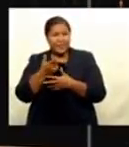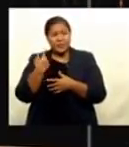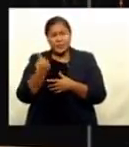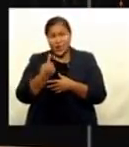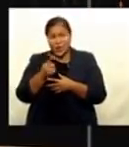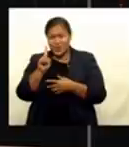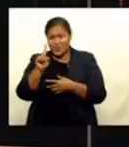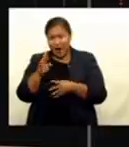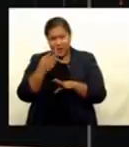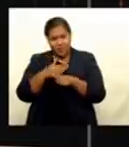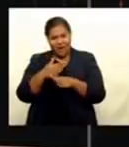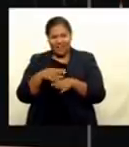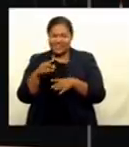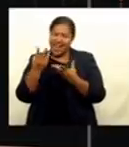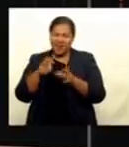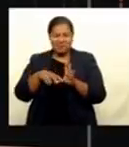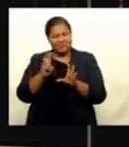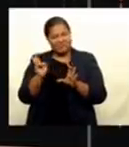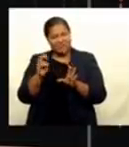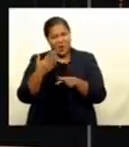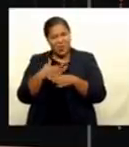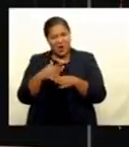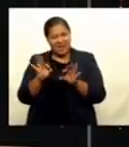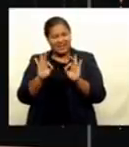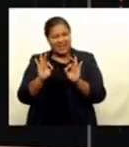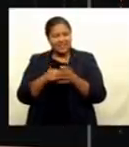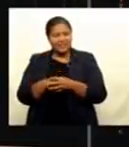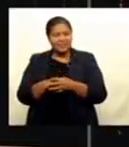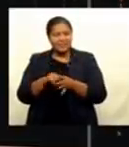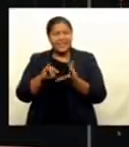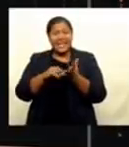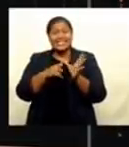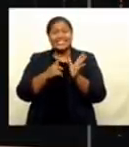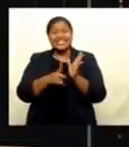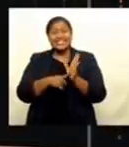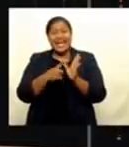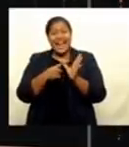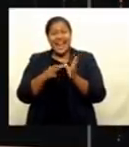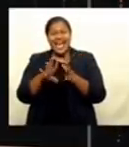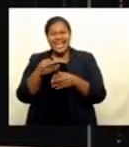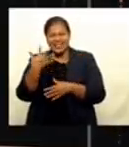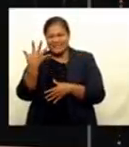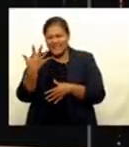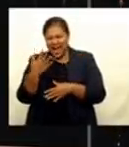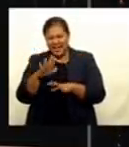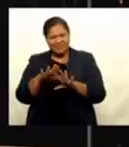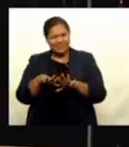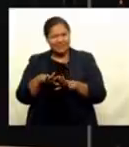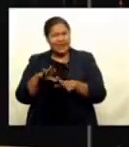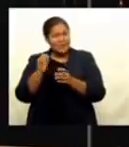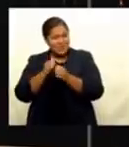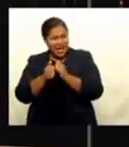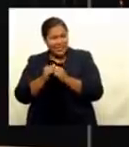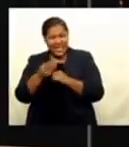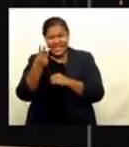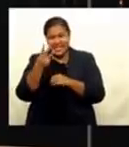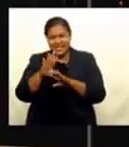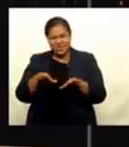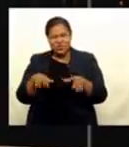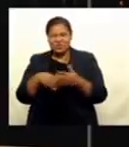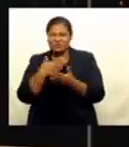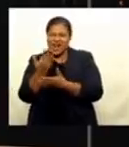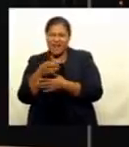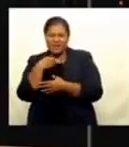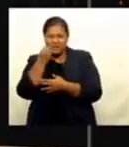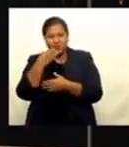not working. Salasaini Kovunana and her 5 siblings as well as 3 children are relying on food rations to